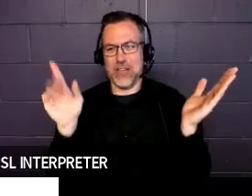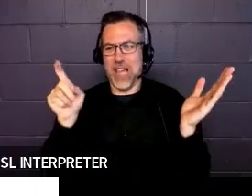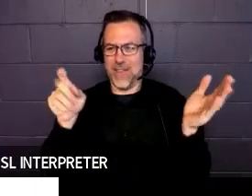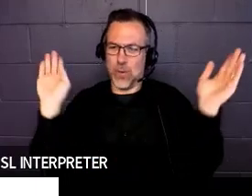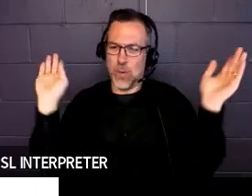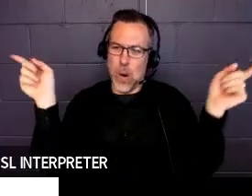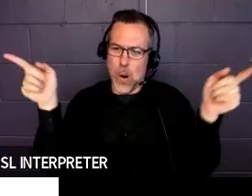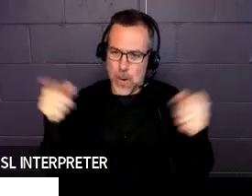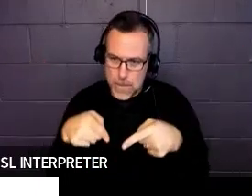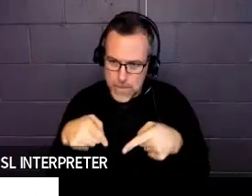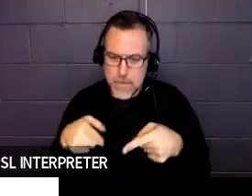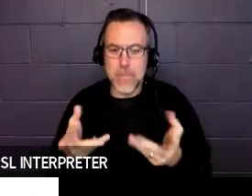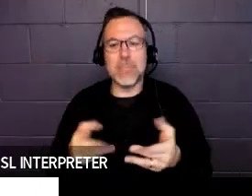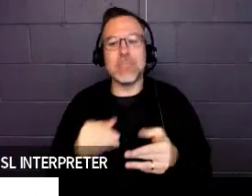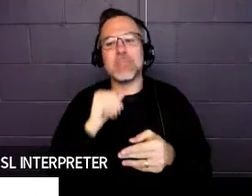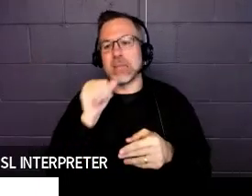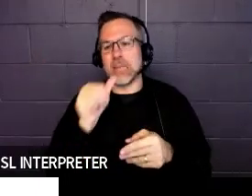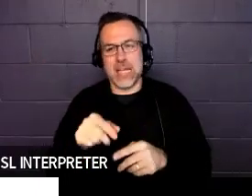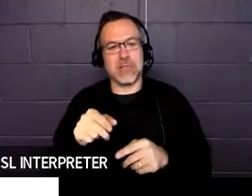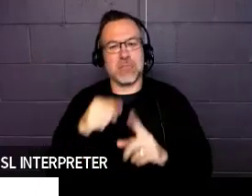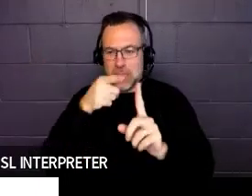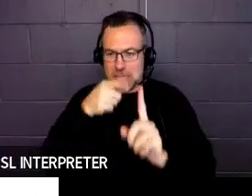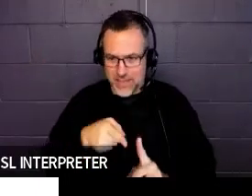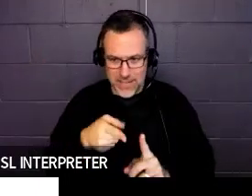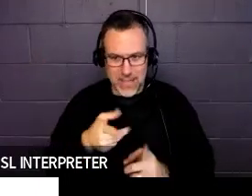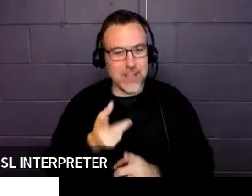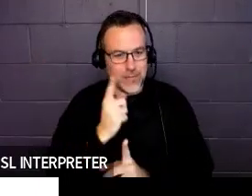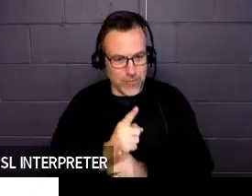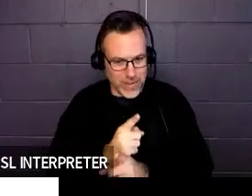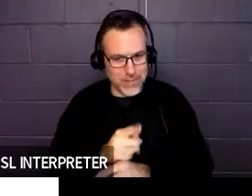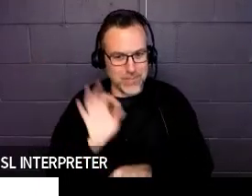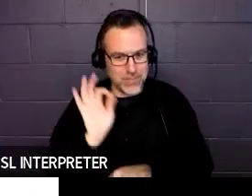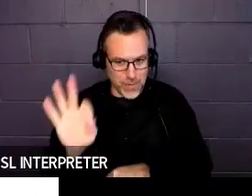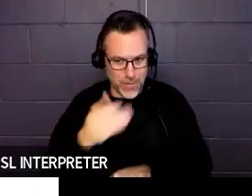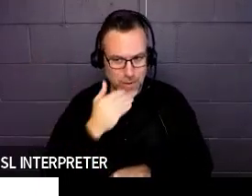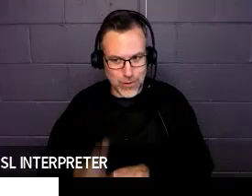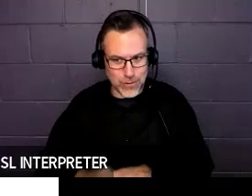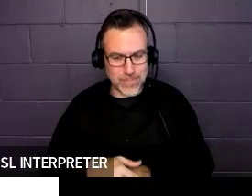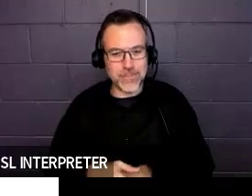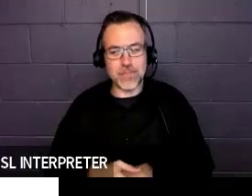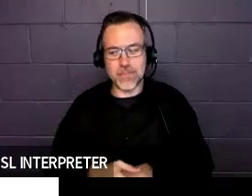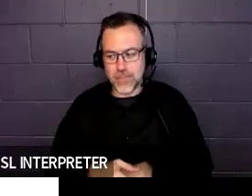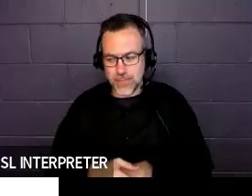Yep. Not specific enough. Perfect. Very good.